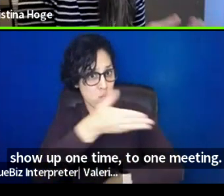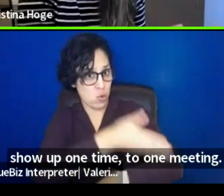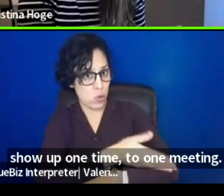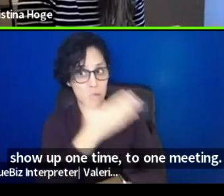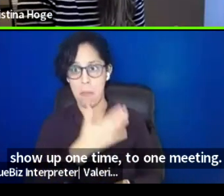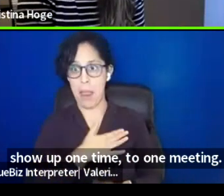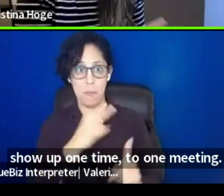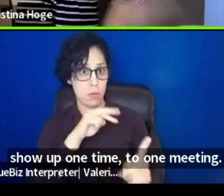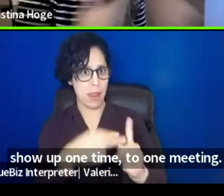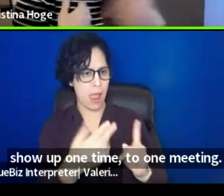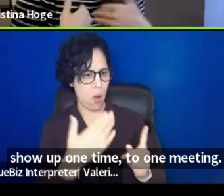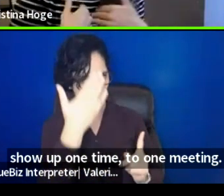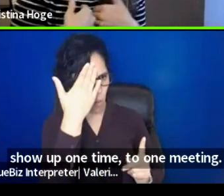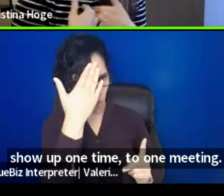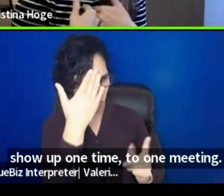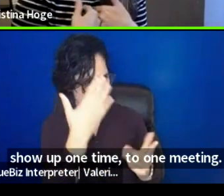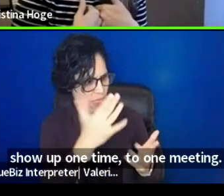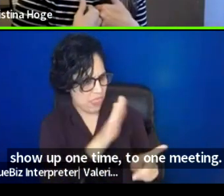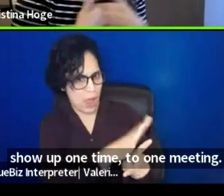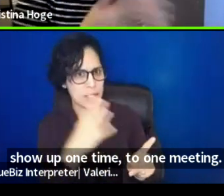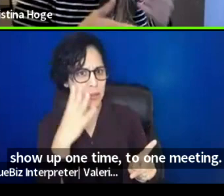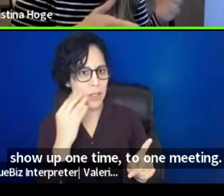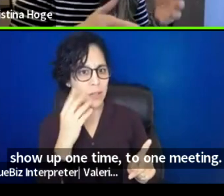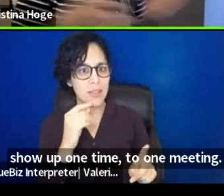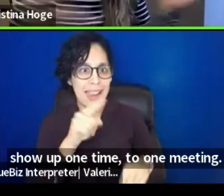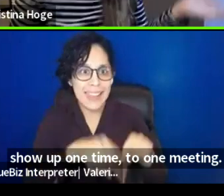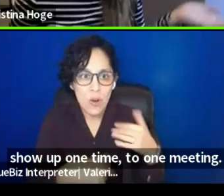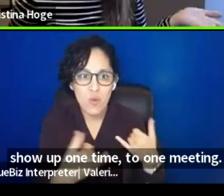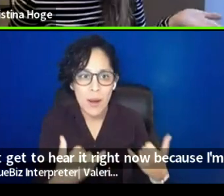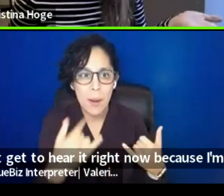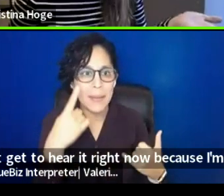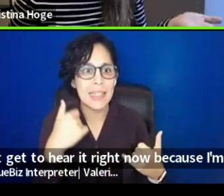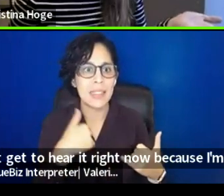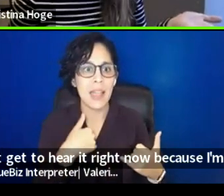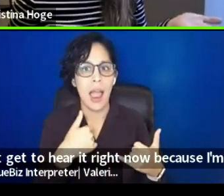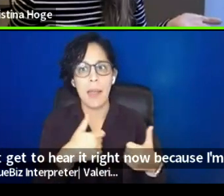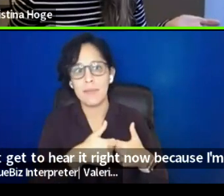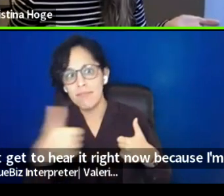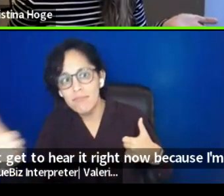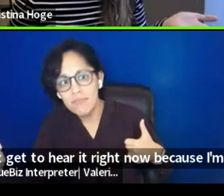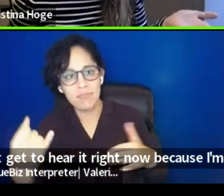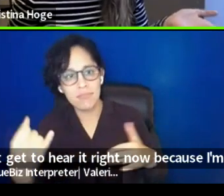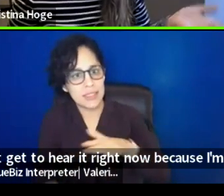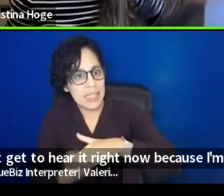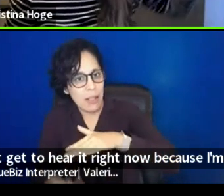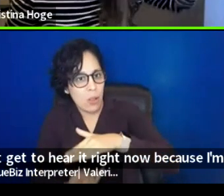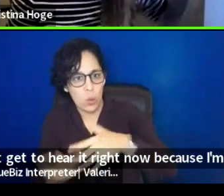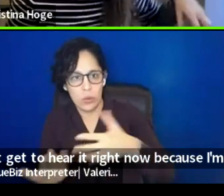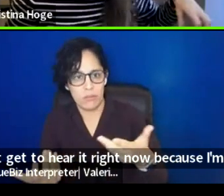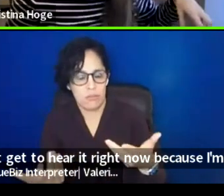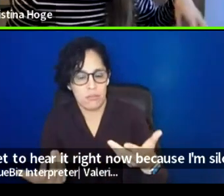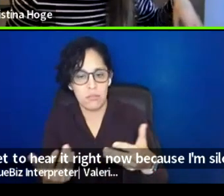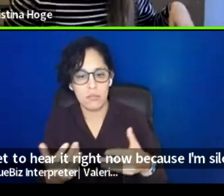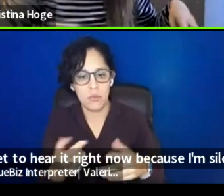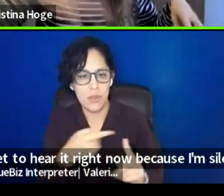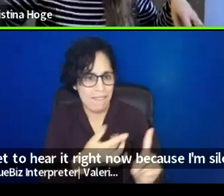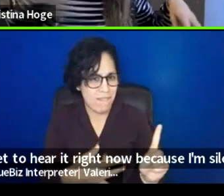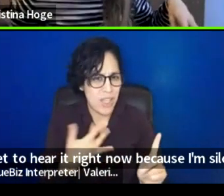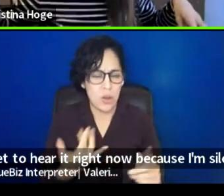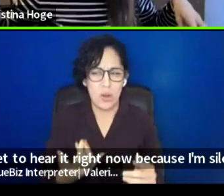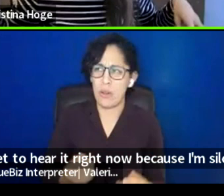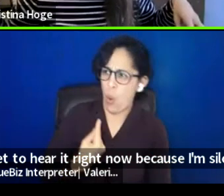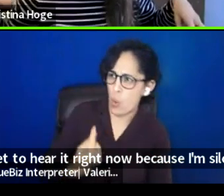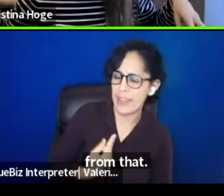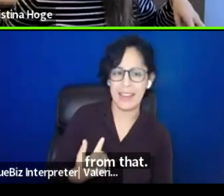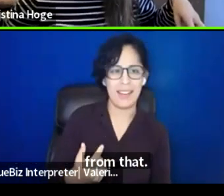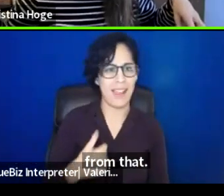hear what their experience is like, and I don't get to hear it right now because I'm siloed away from that. So they feel lonely over there. I